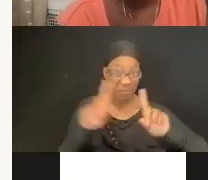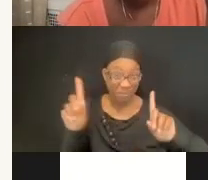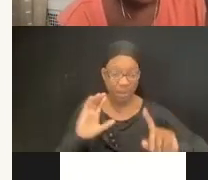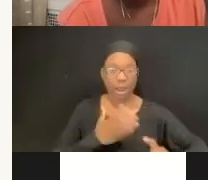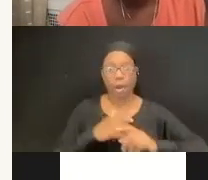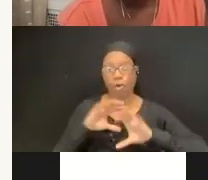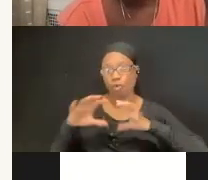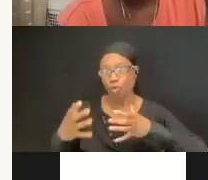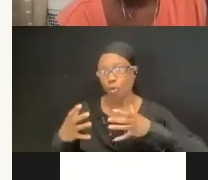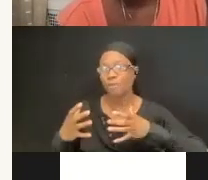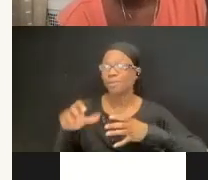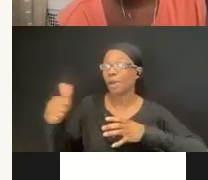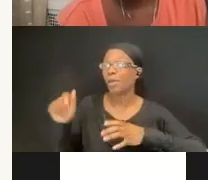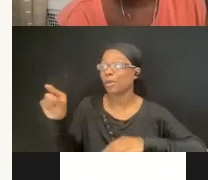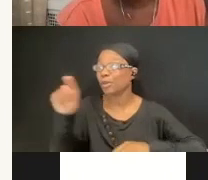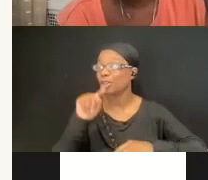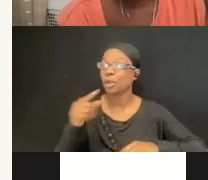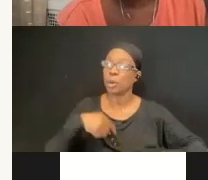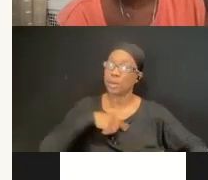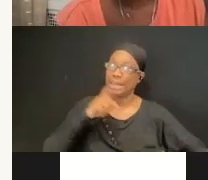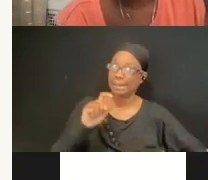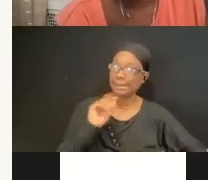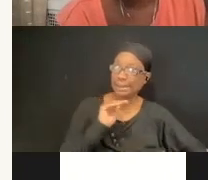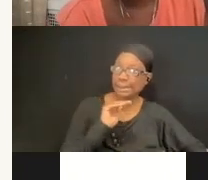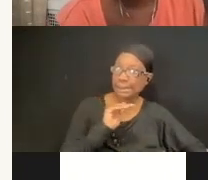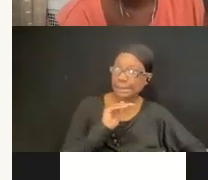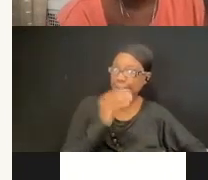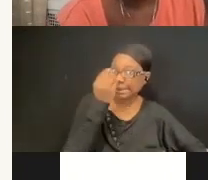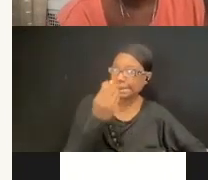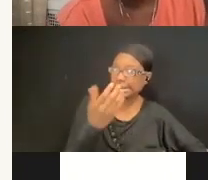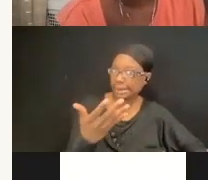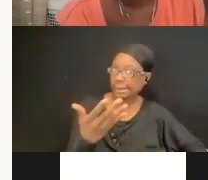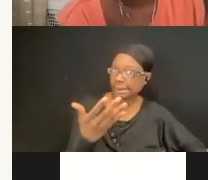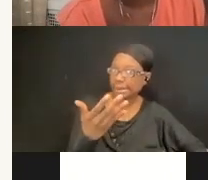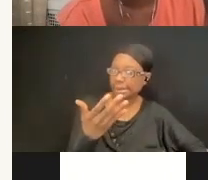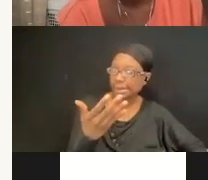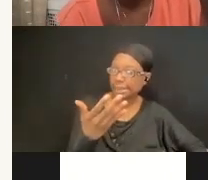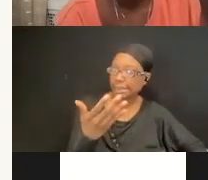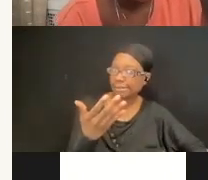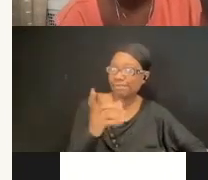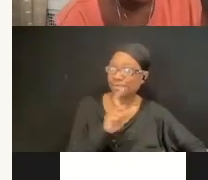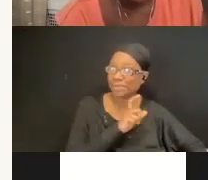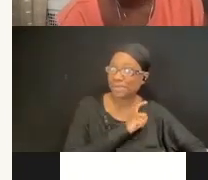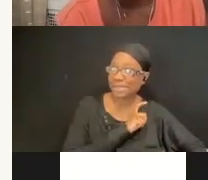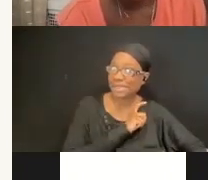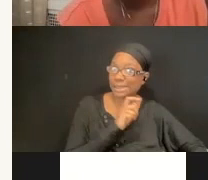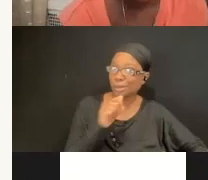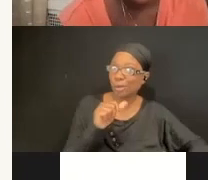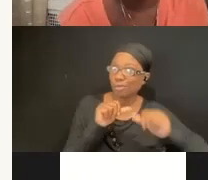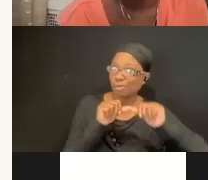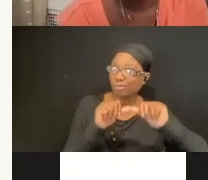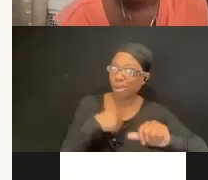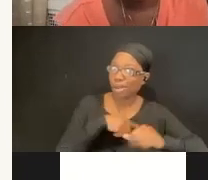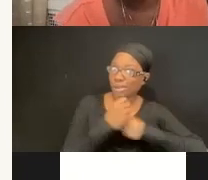like ours had to be that kind of reminding voice that let people know that the police don't keep us safe, that we keep